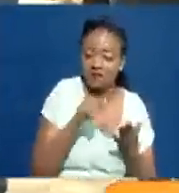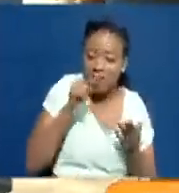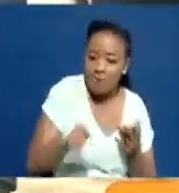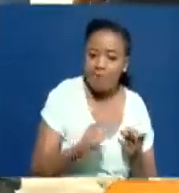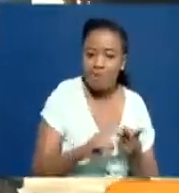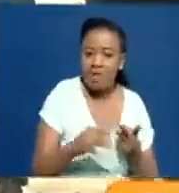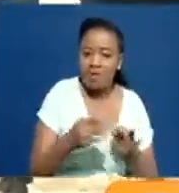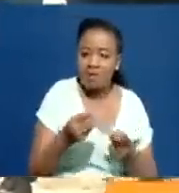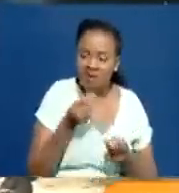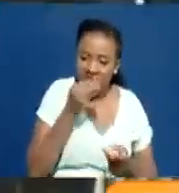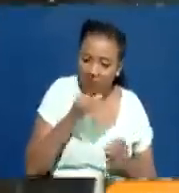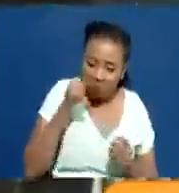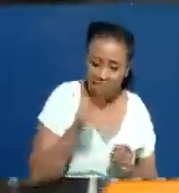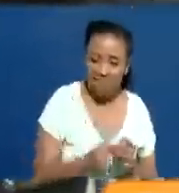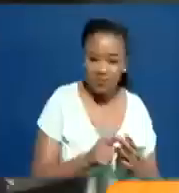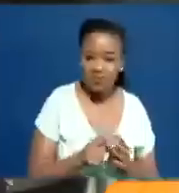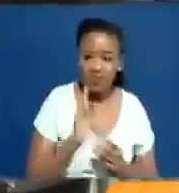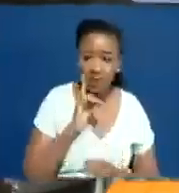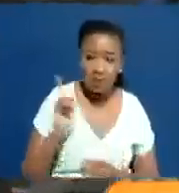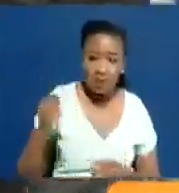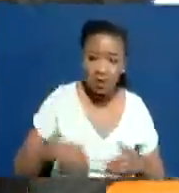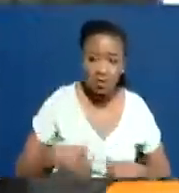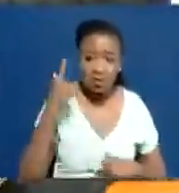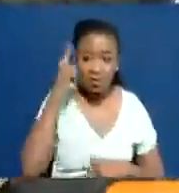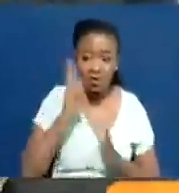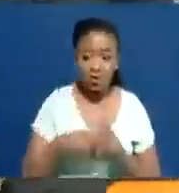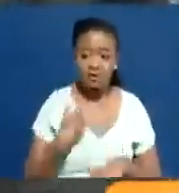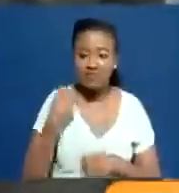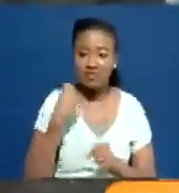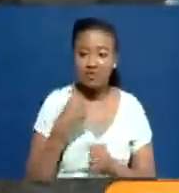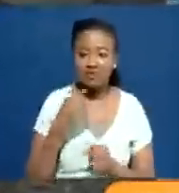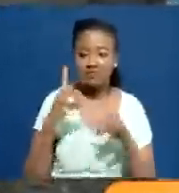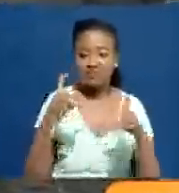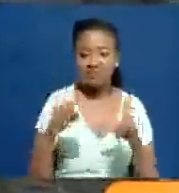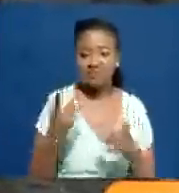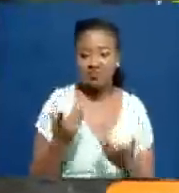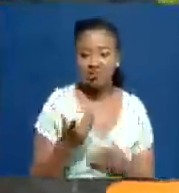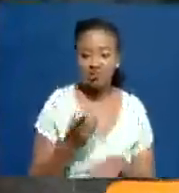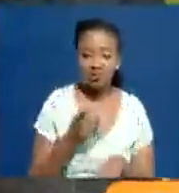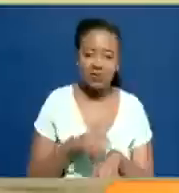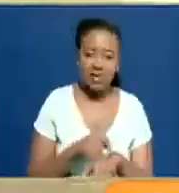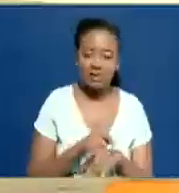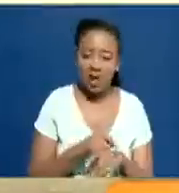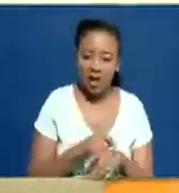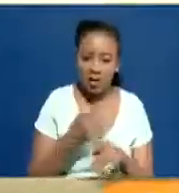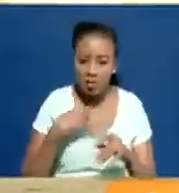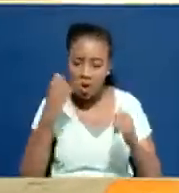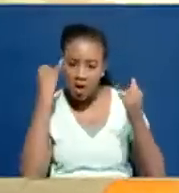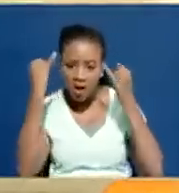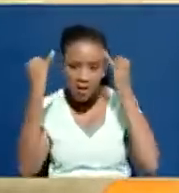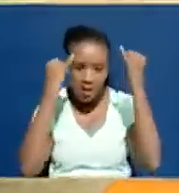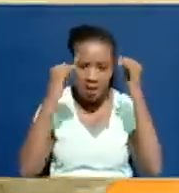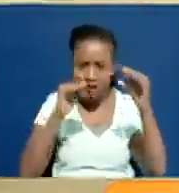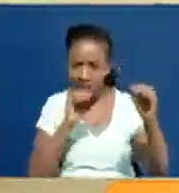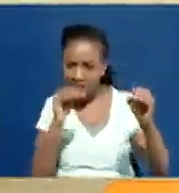To the youth here, it's not just about taking pictures as pastime, but the novelty of content creation in the